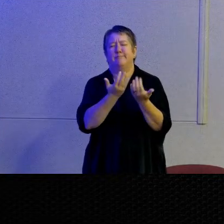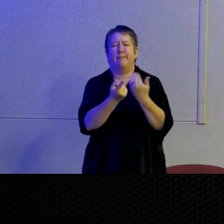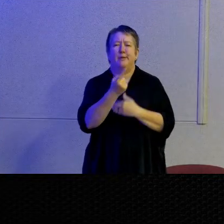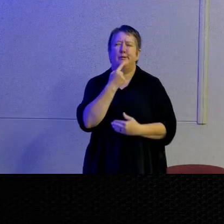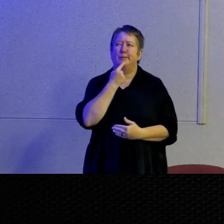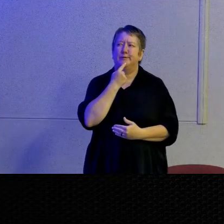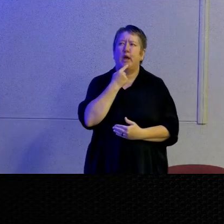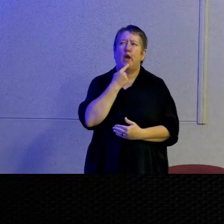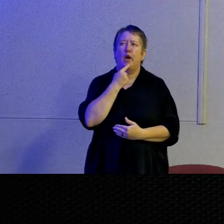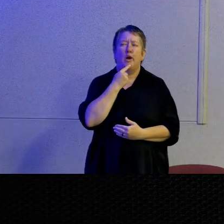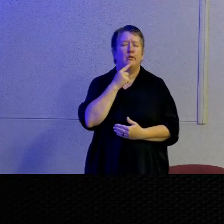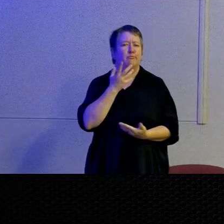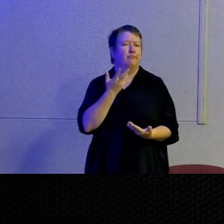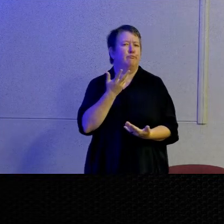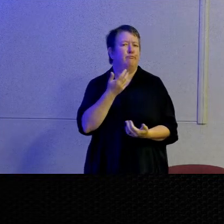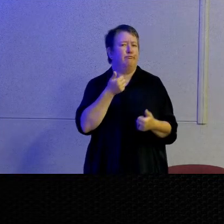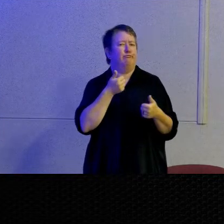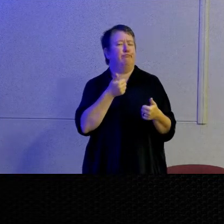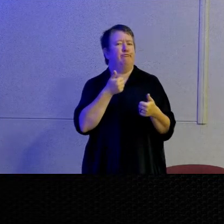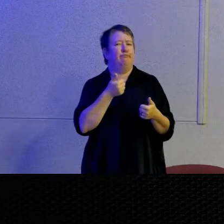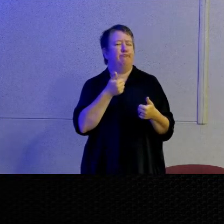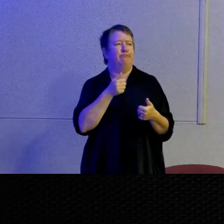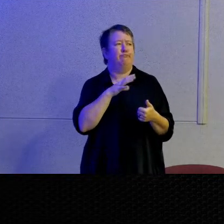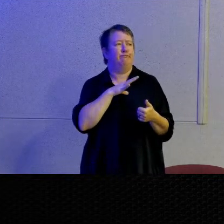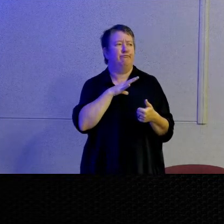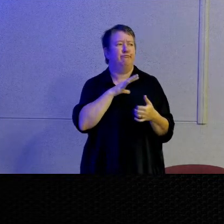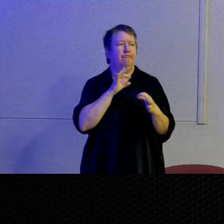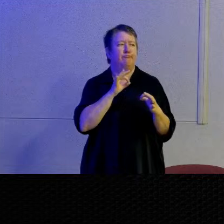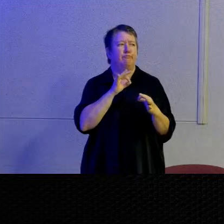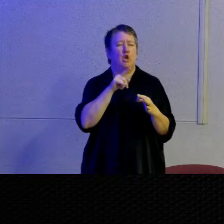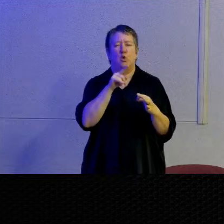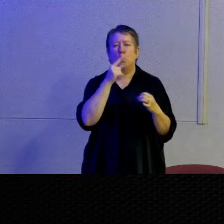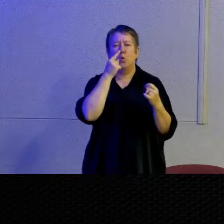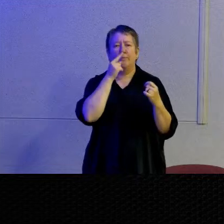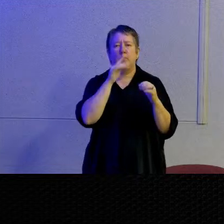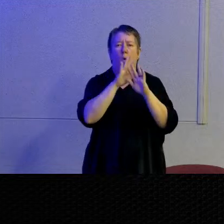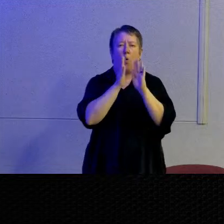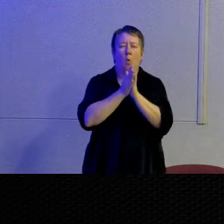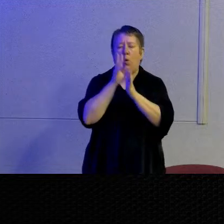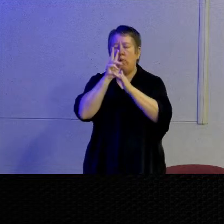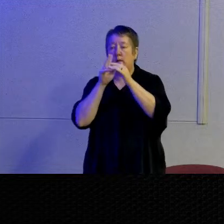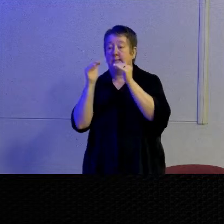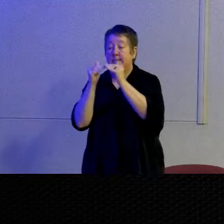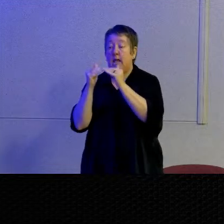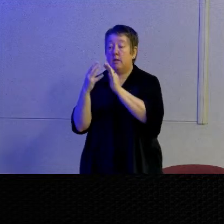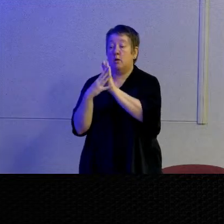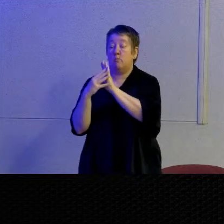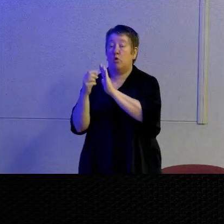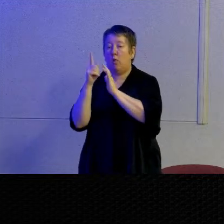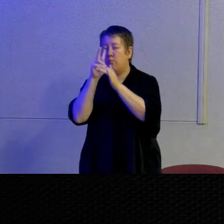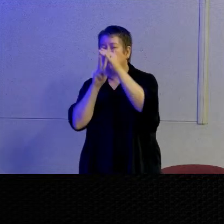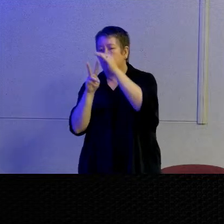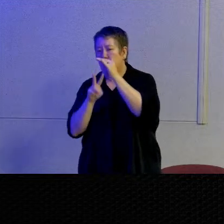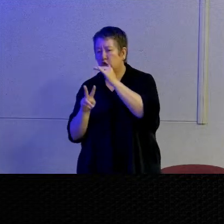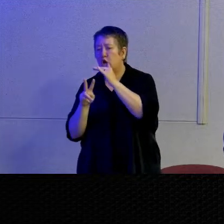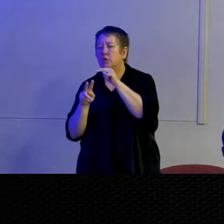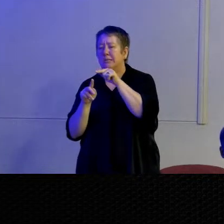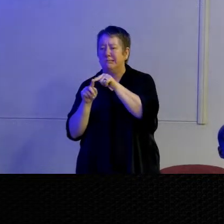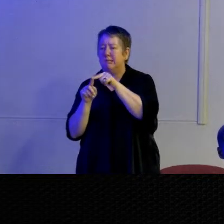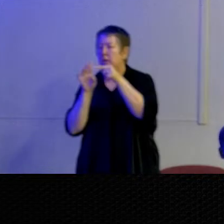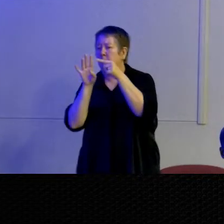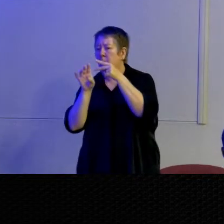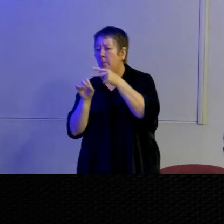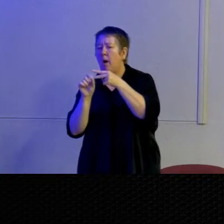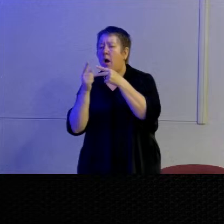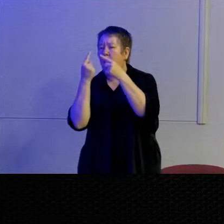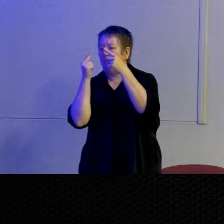great that you've been able to verify all the predictions of the standard model. So that means